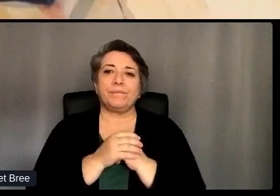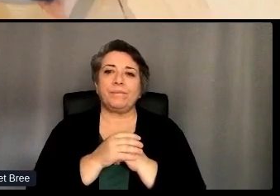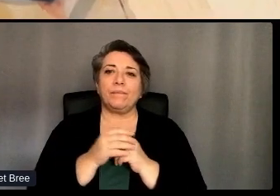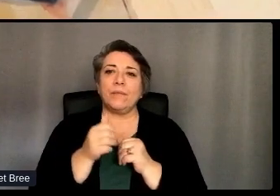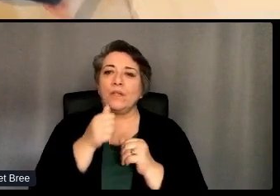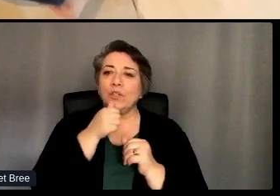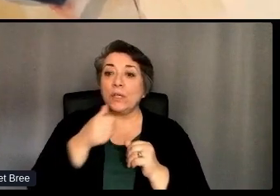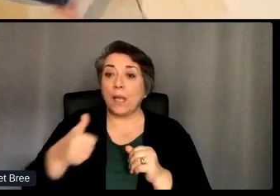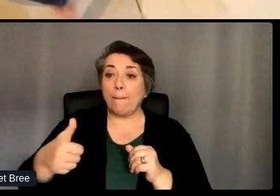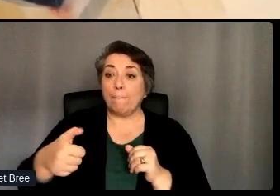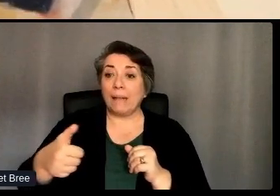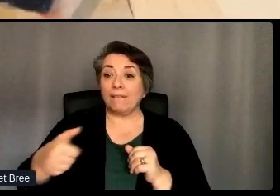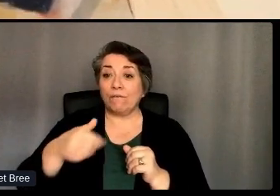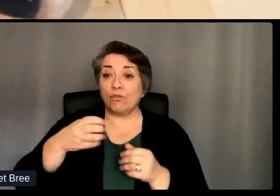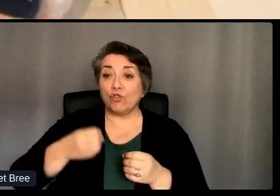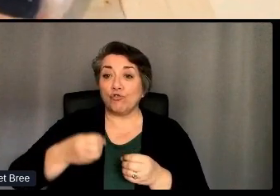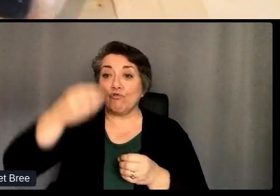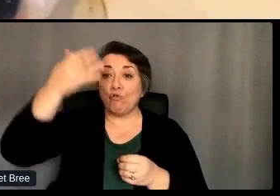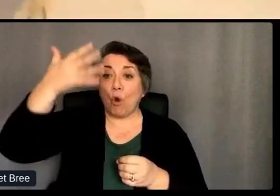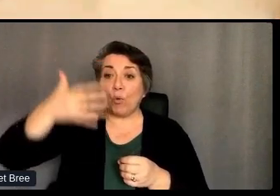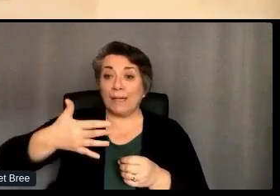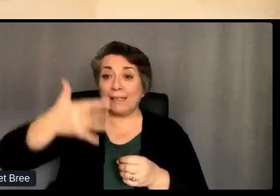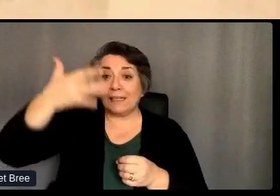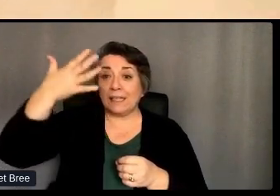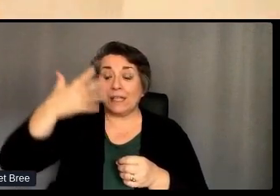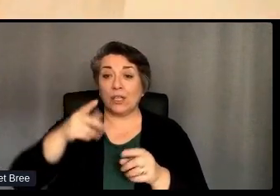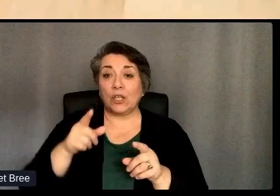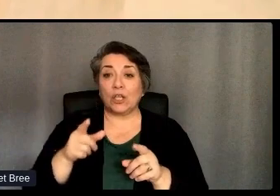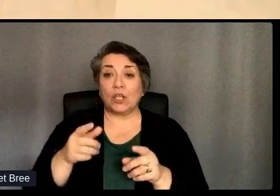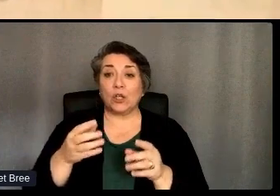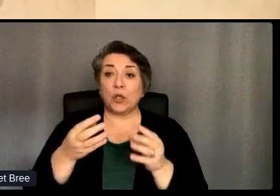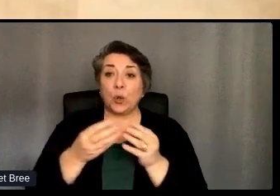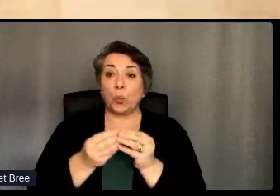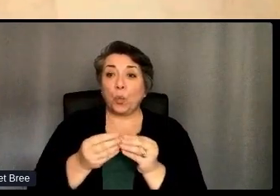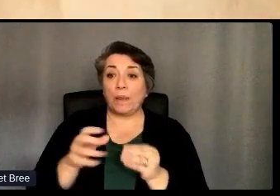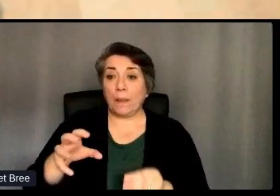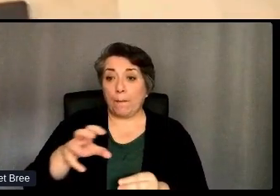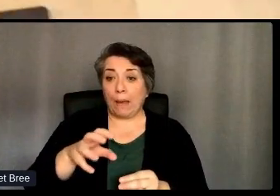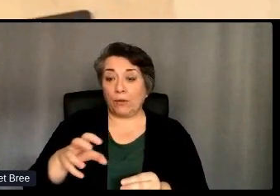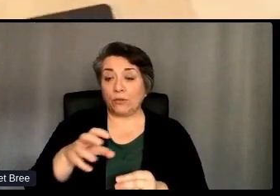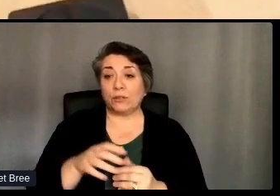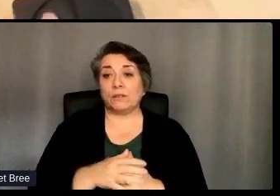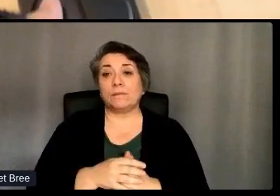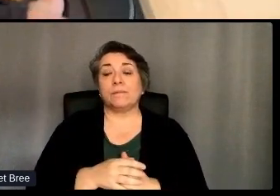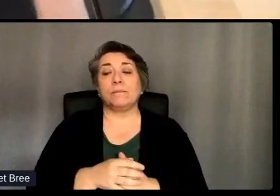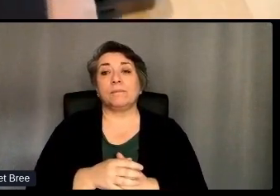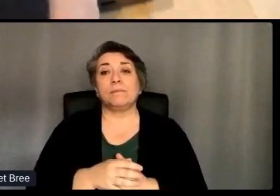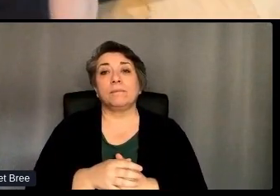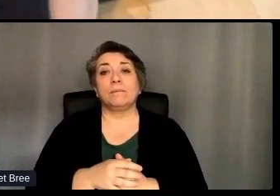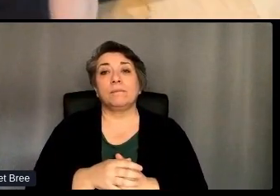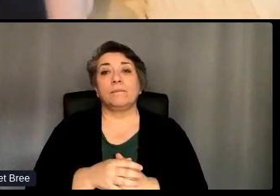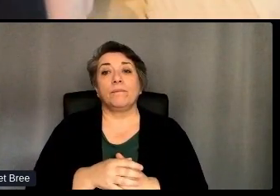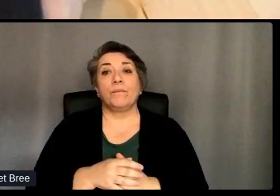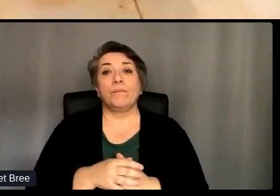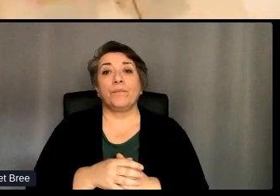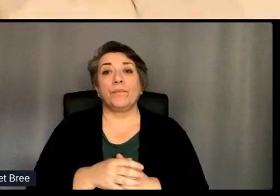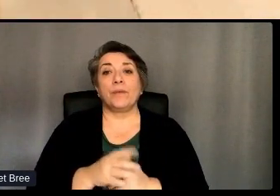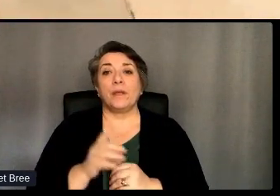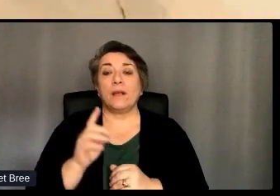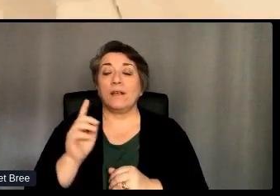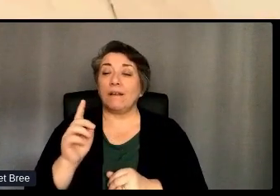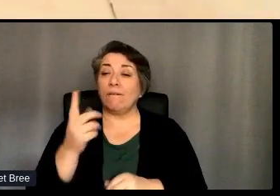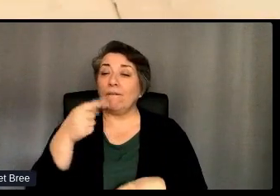scrolling in addition to the mouse for navigating this educational page she's using. And this is actually the first time ever she's able to